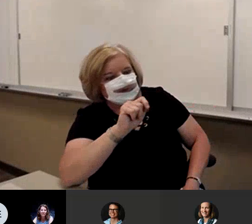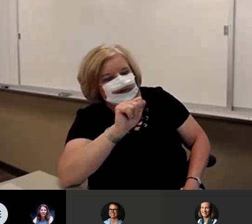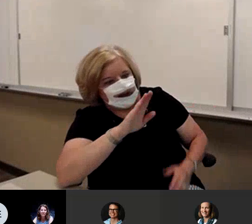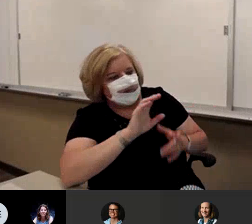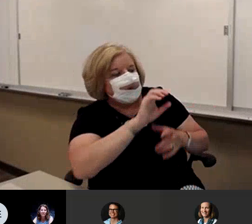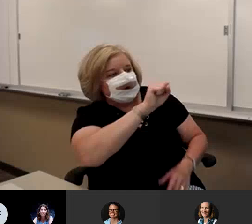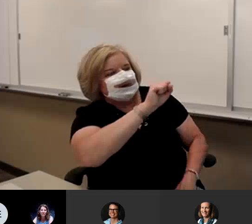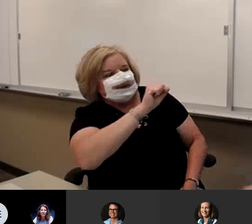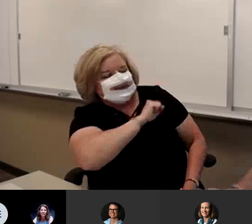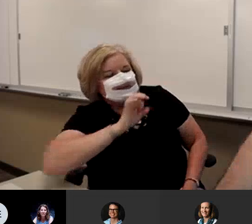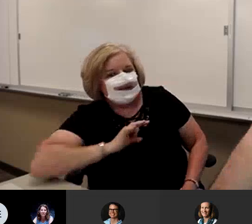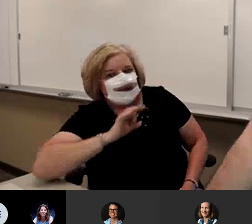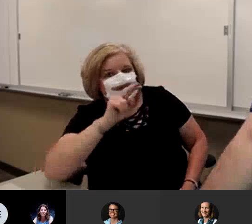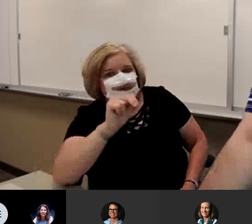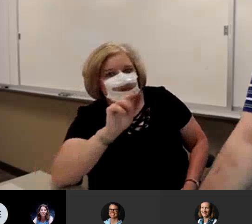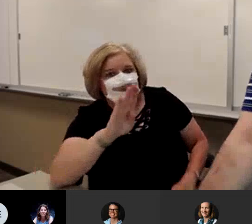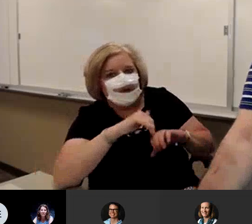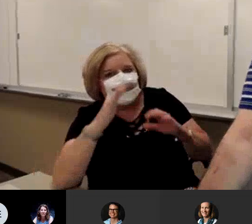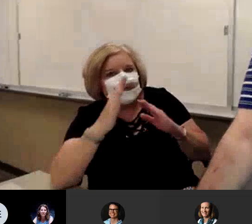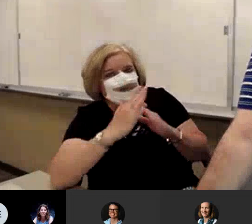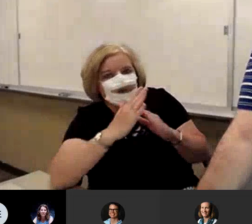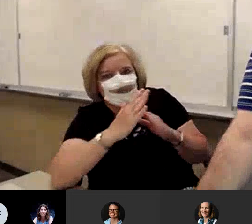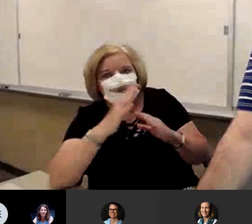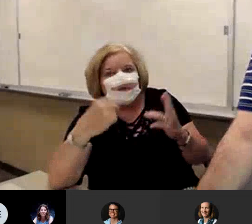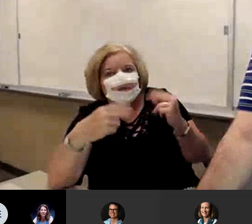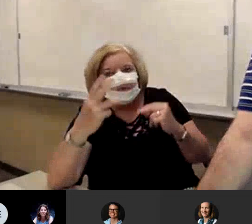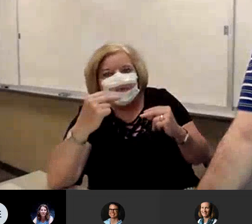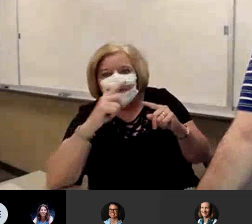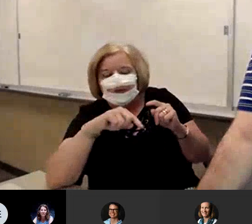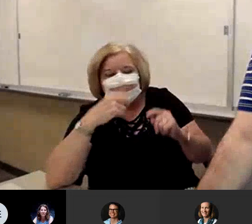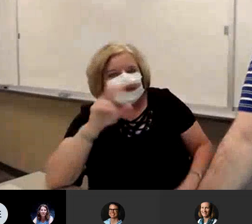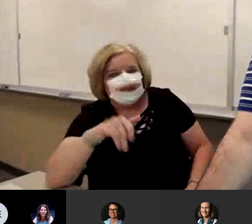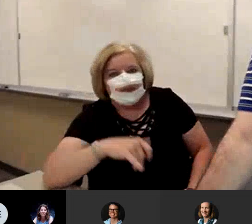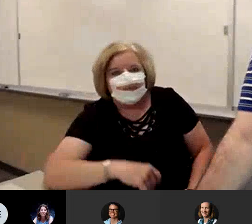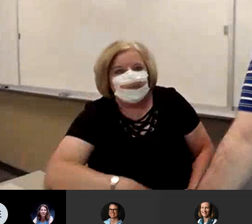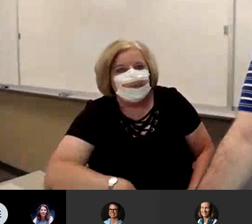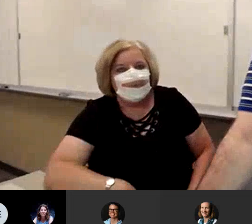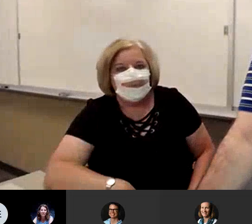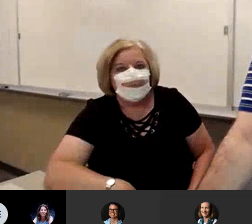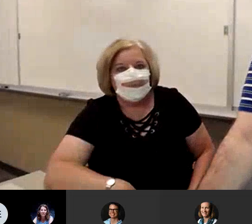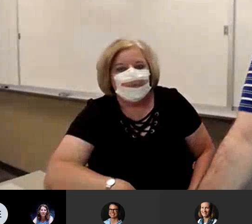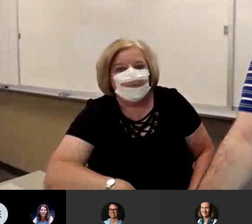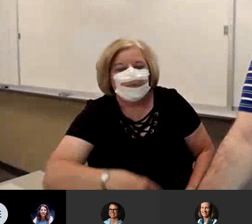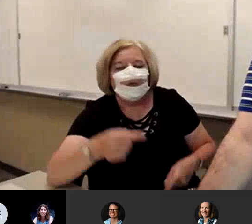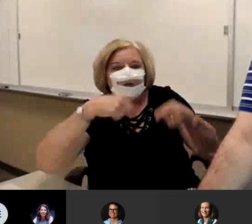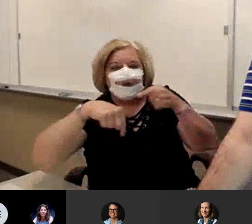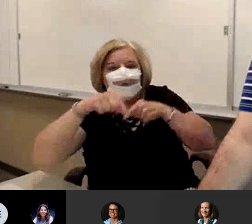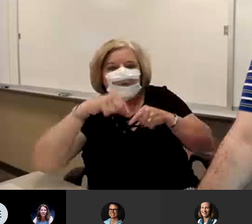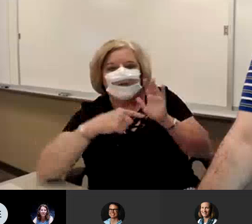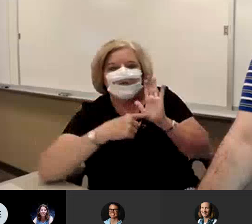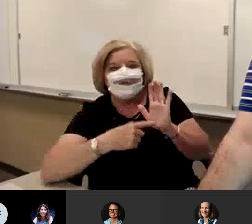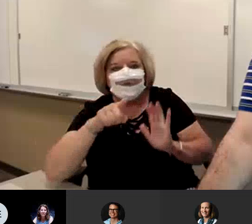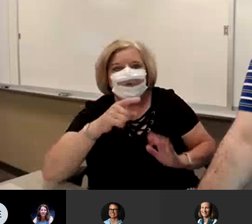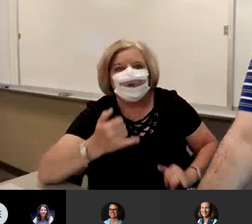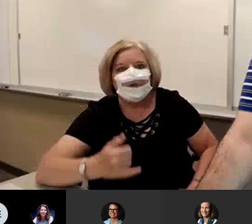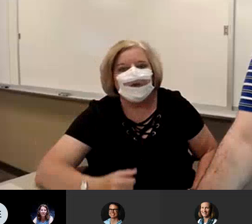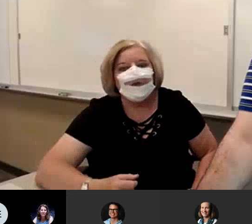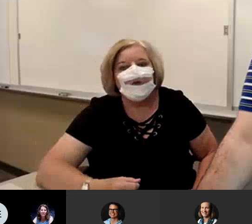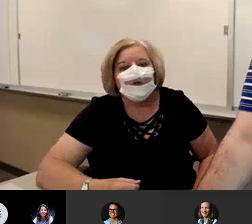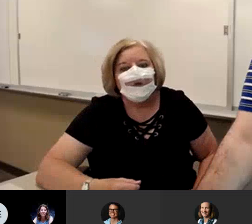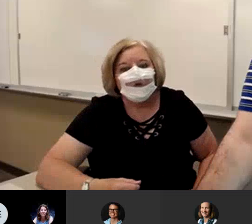the top? No? Okay, let me go to that presentation. Let me go back.